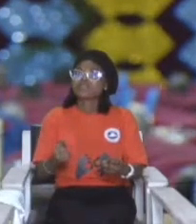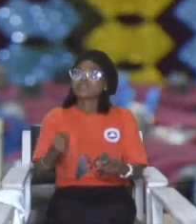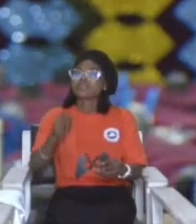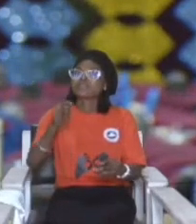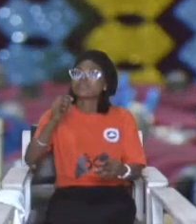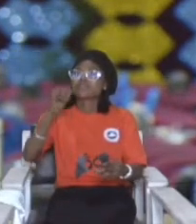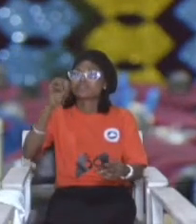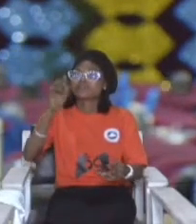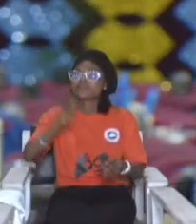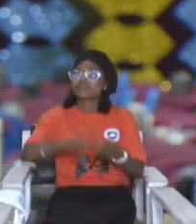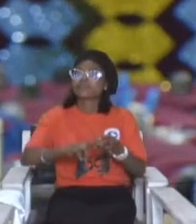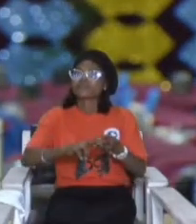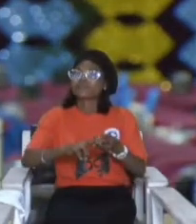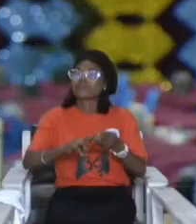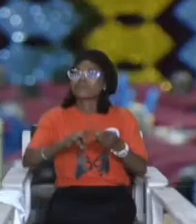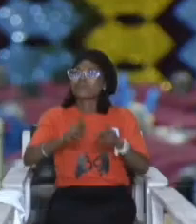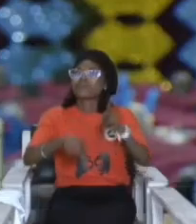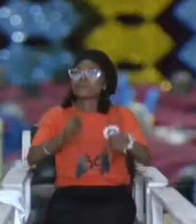with his brethren,